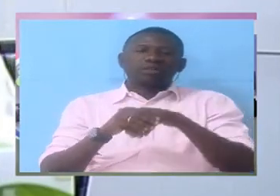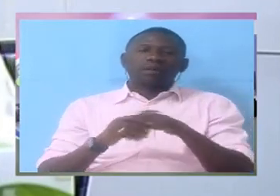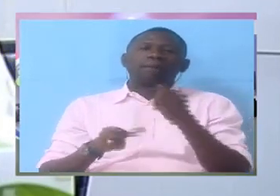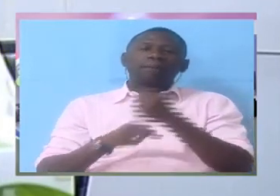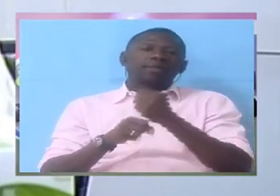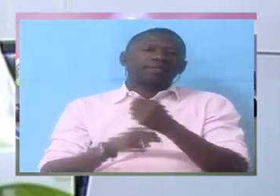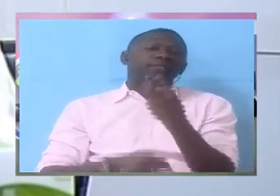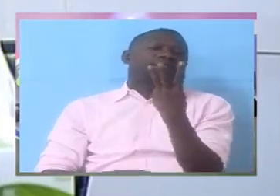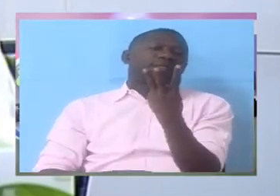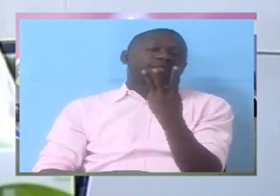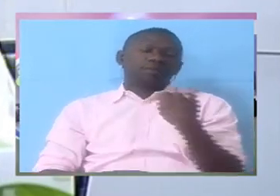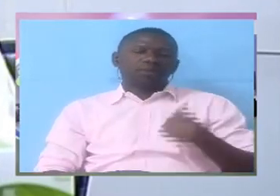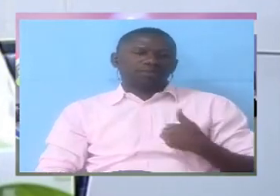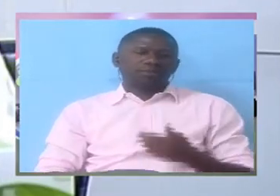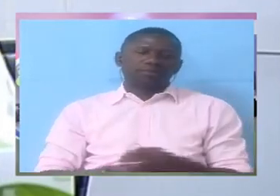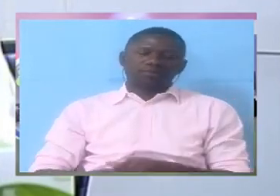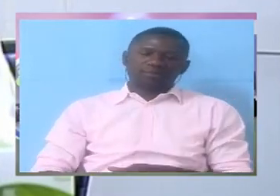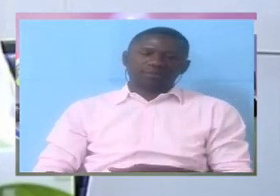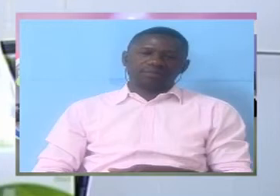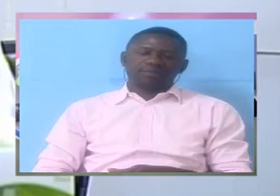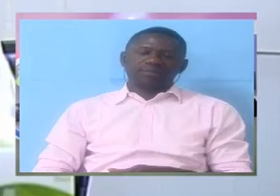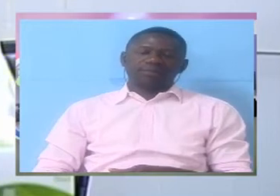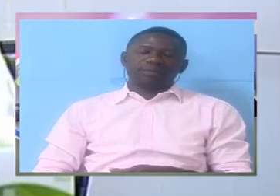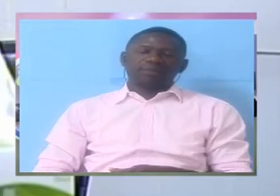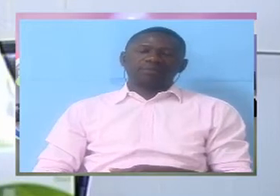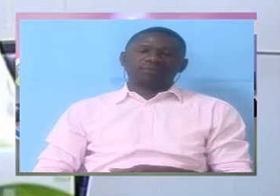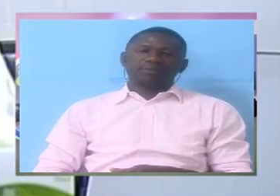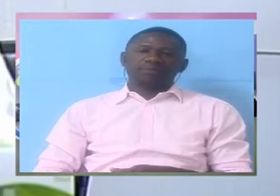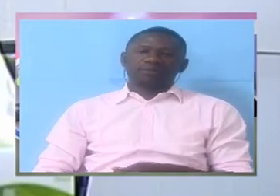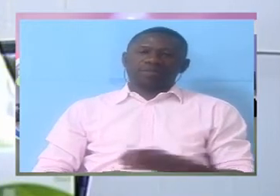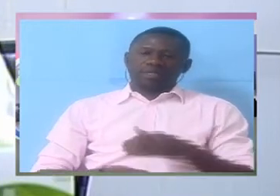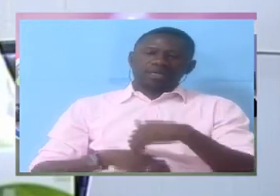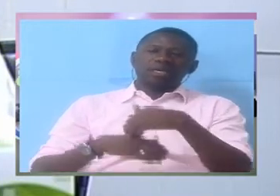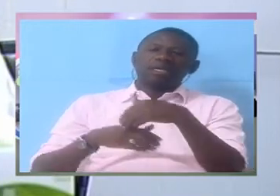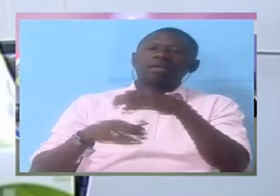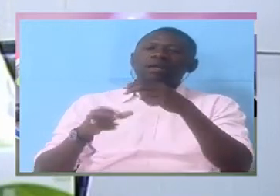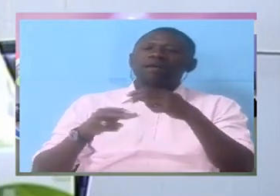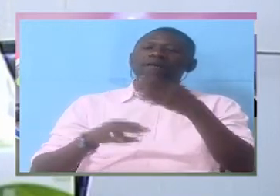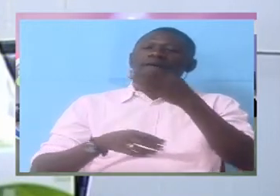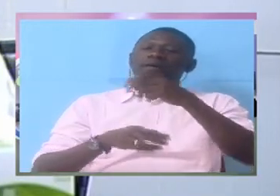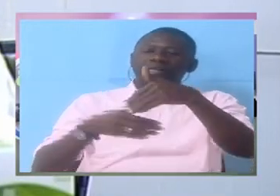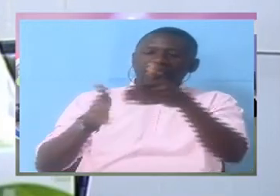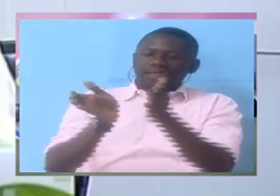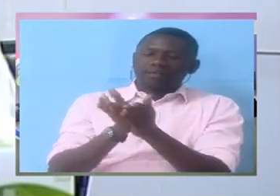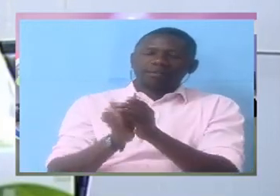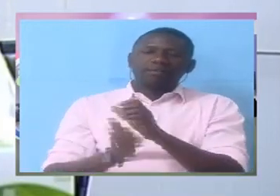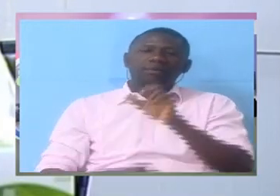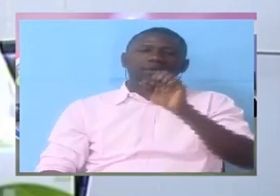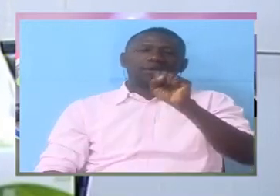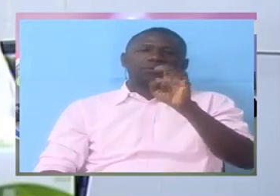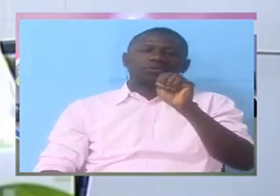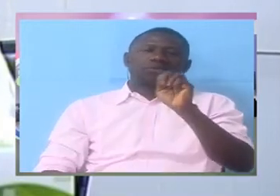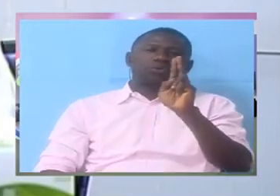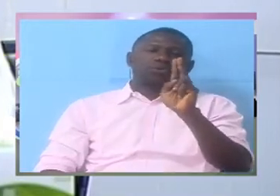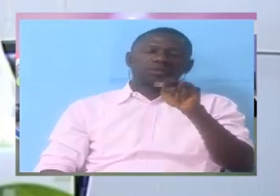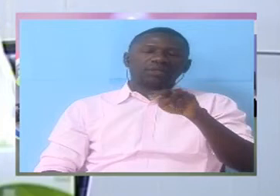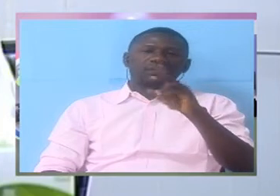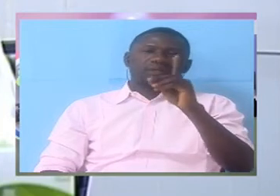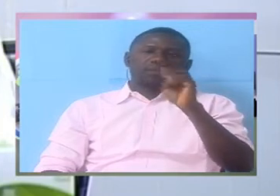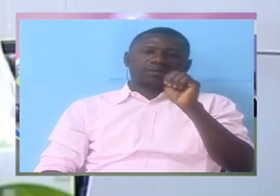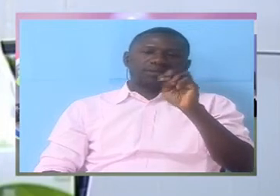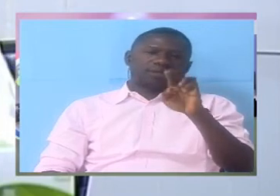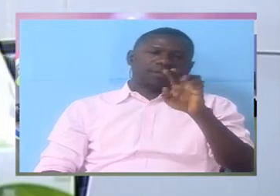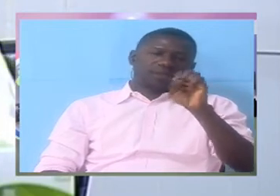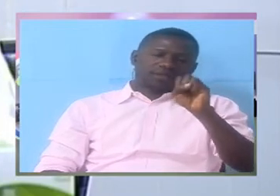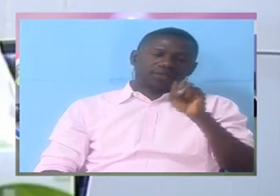mulle kala lara. Sound as kunda. Kafudin krama ya Saunders kunda. I remember Tamba Sanyang was the alcalo of Saunders.